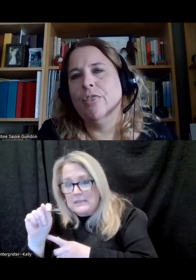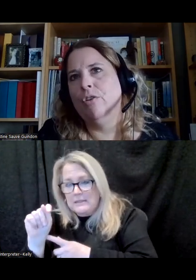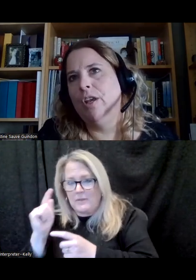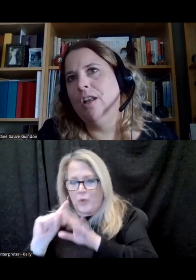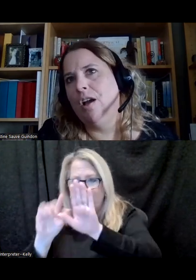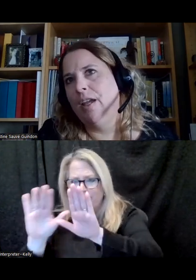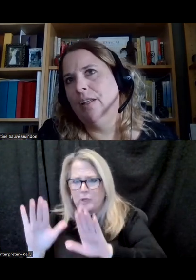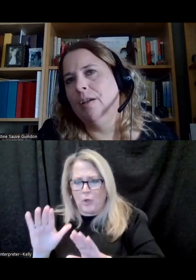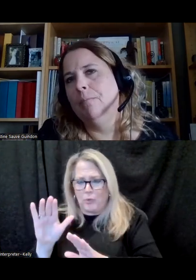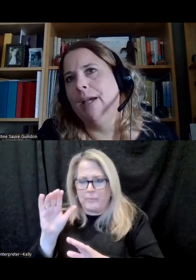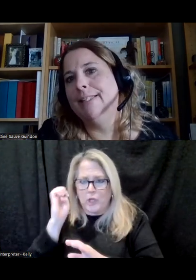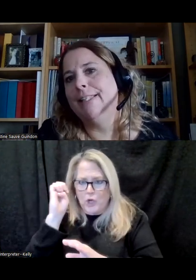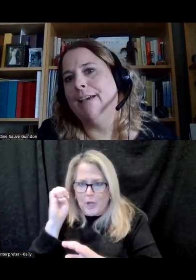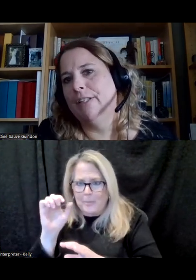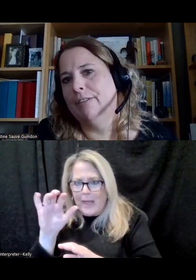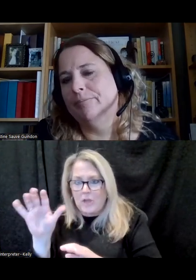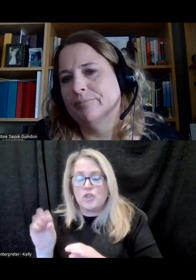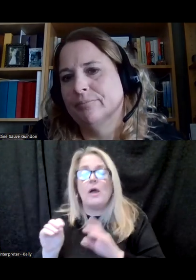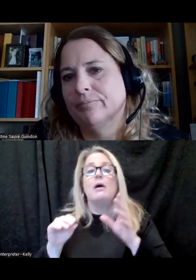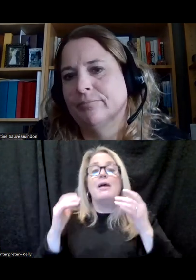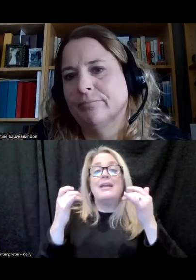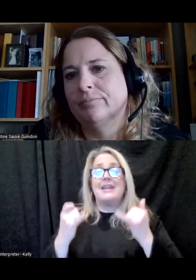multiply 39 by 7.